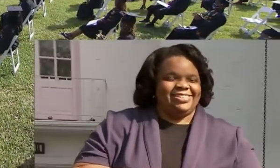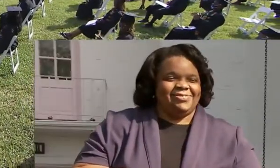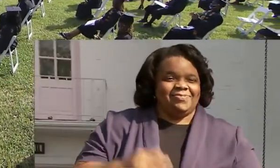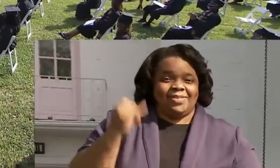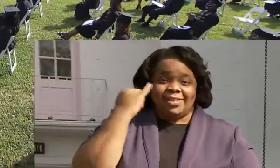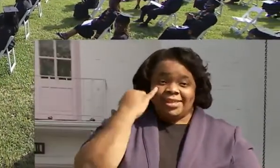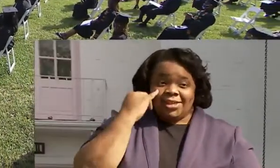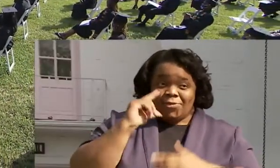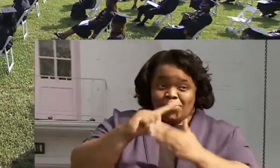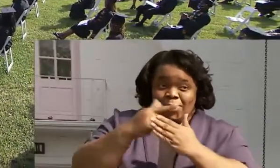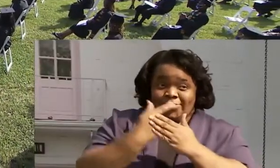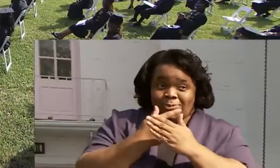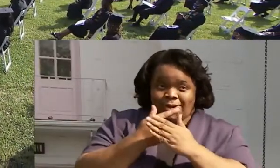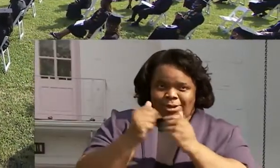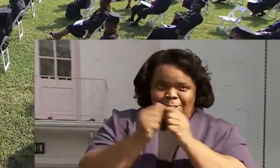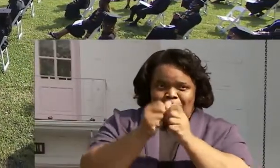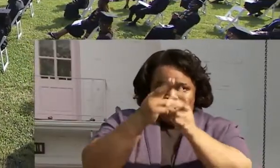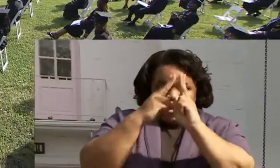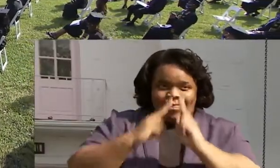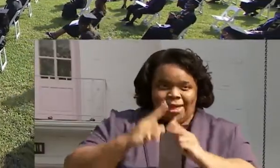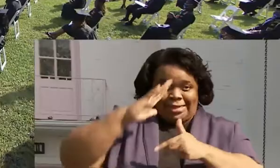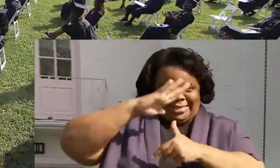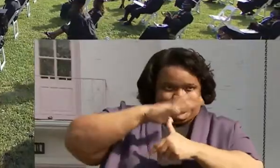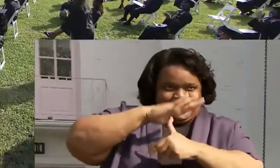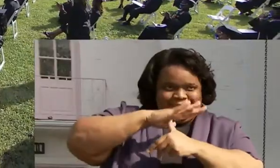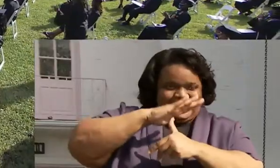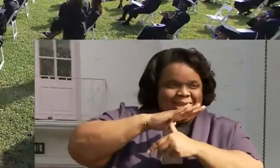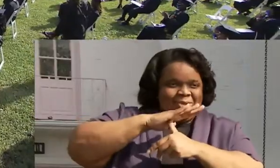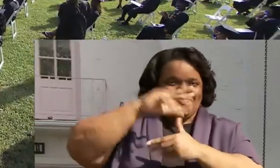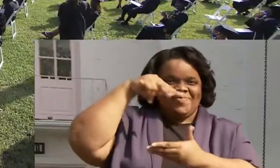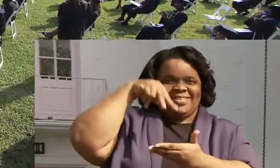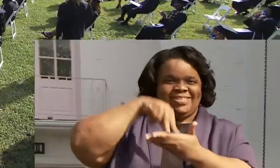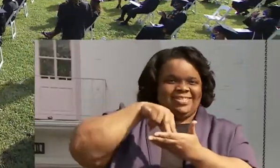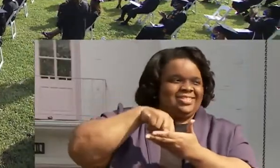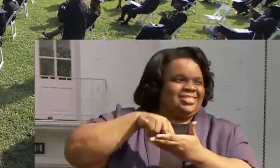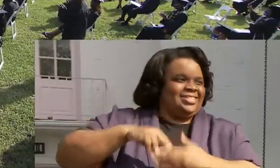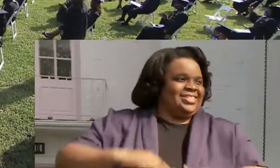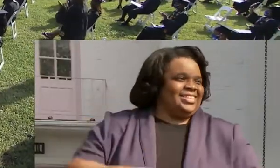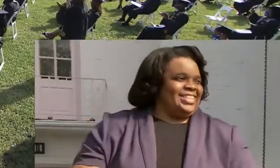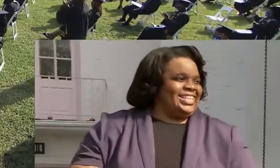If you are graduating summa cum laude, please stand.